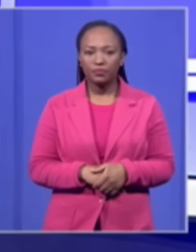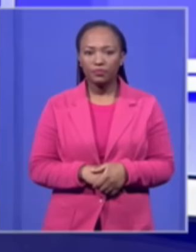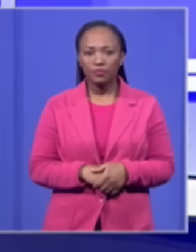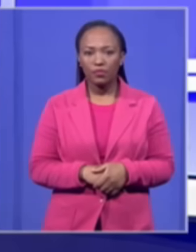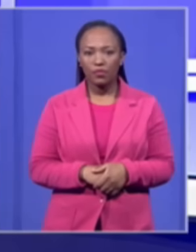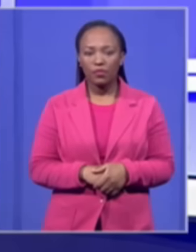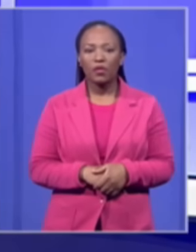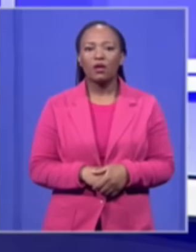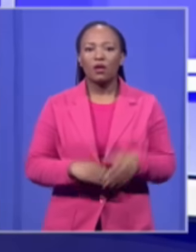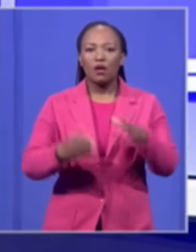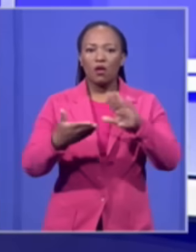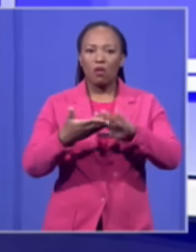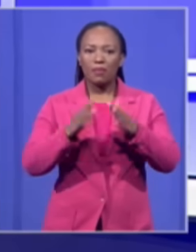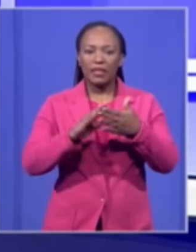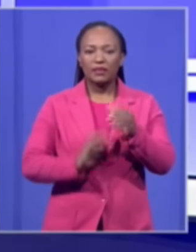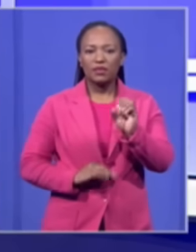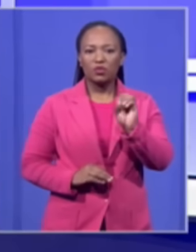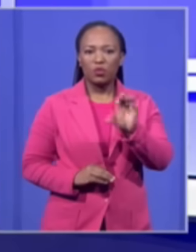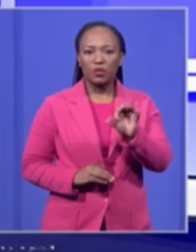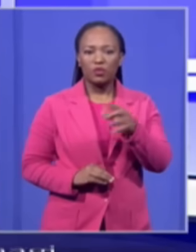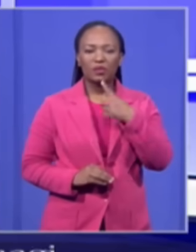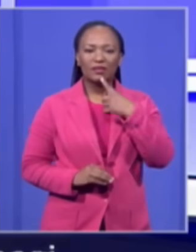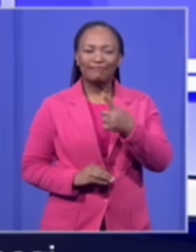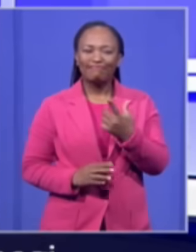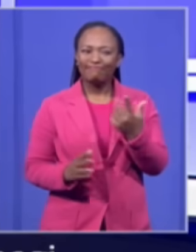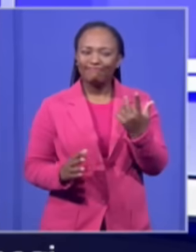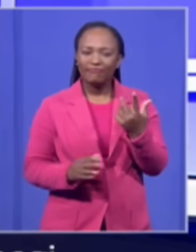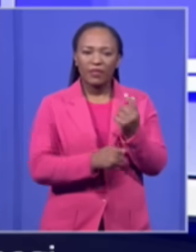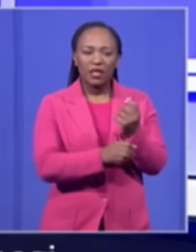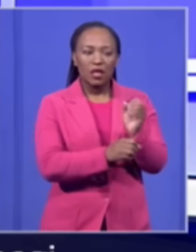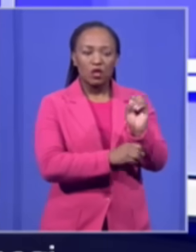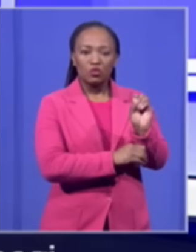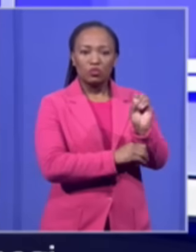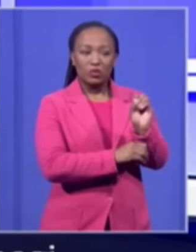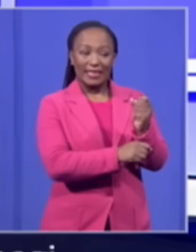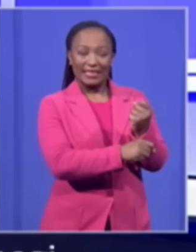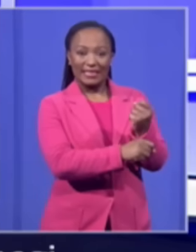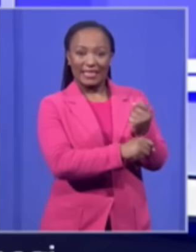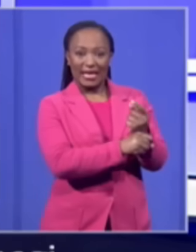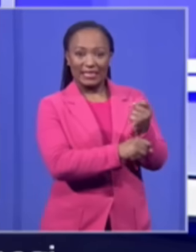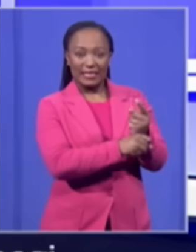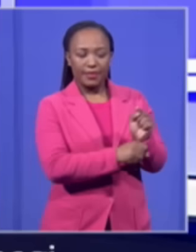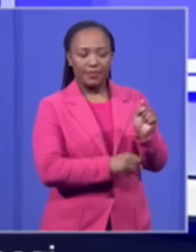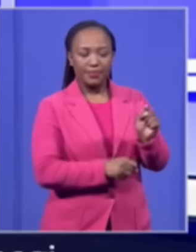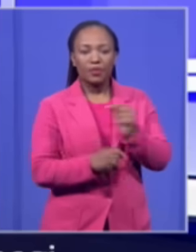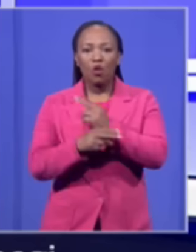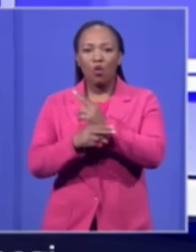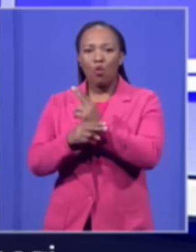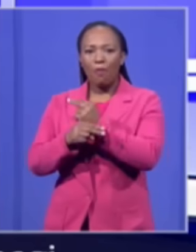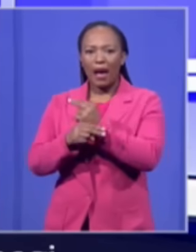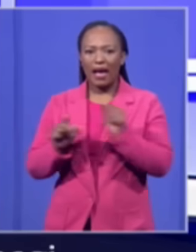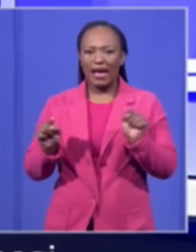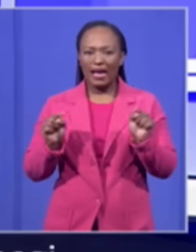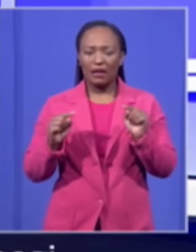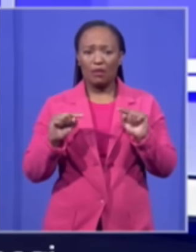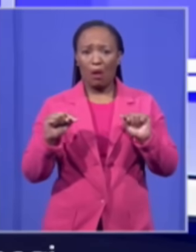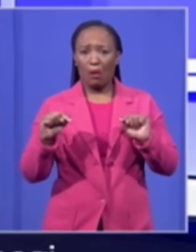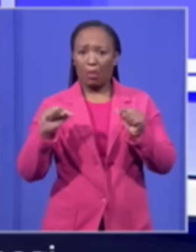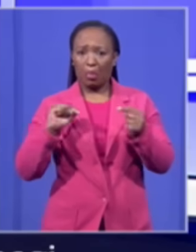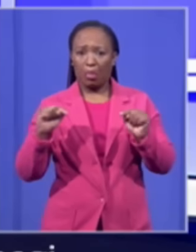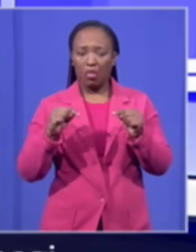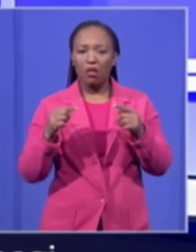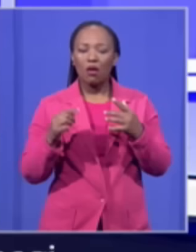Baagi kwa Soweto ba re tiriso dikgoka magareng ga beng ba di-taxi le bakgweetsi ba e-hailing ya tlhobaetsa. Seno ke morago ga gore motho a le